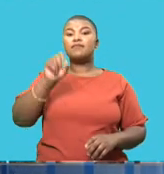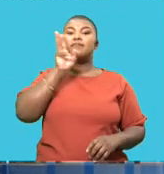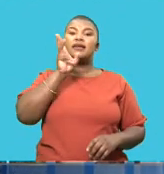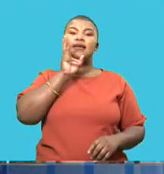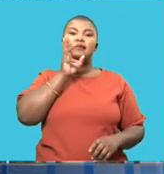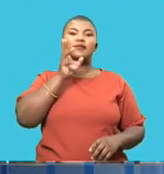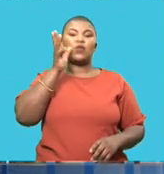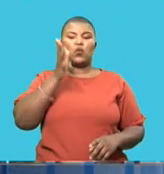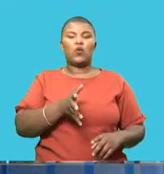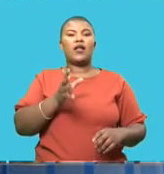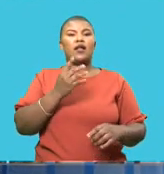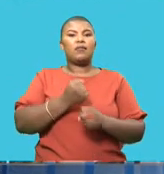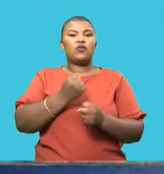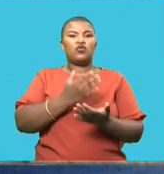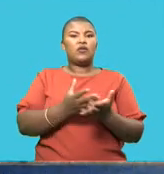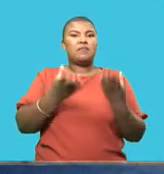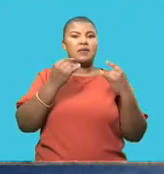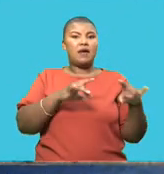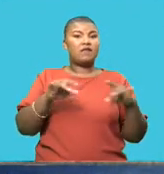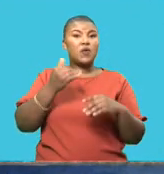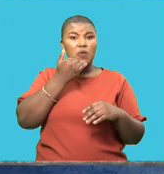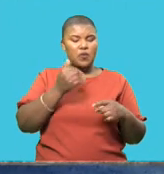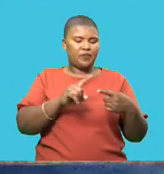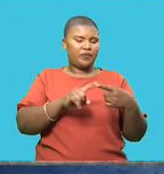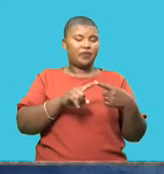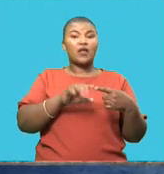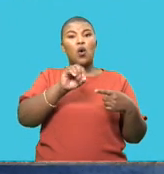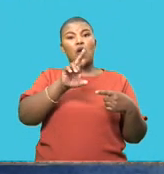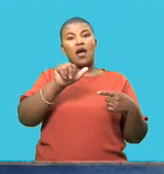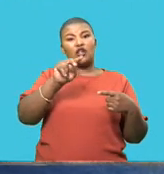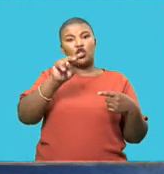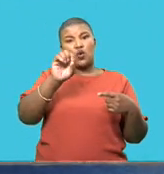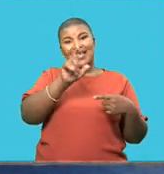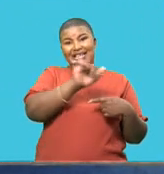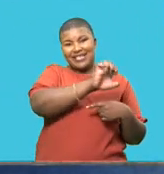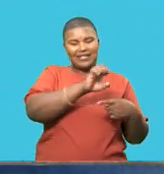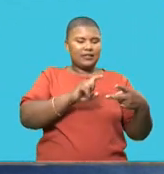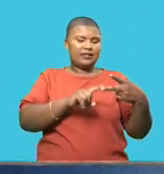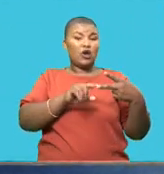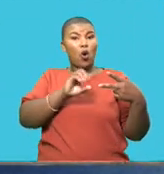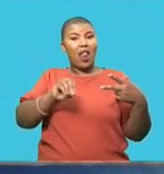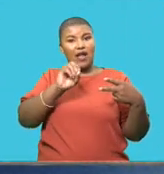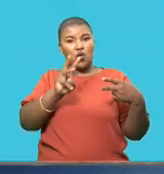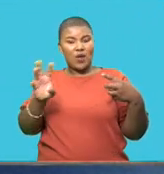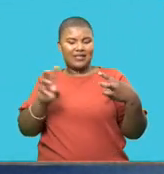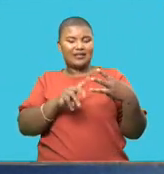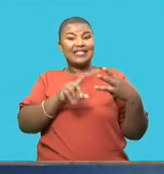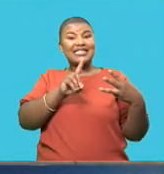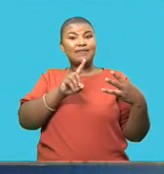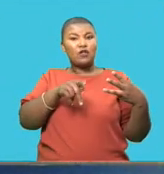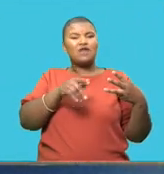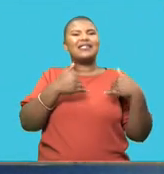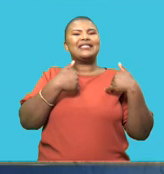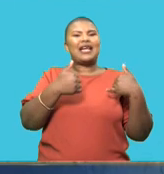ameha timeng ena ke motsana wa Orlando East, Orlando West, Deep Kloof Extension 1 ho ya fitla ho Extension 14 le metsaneng